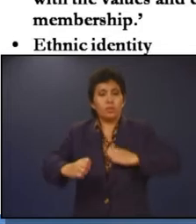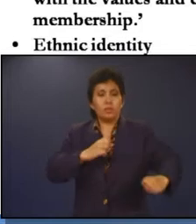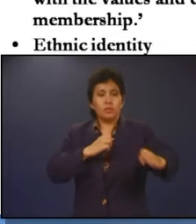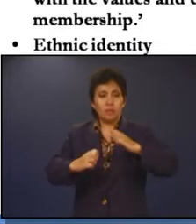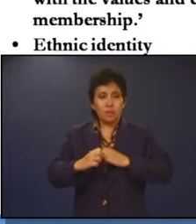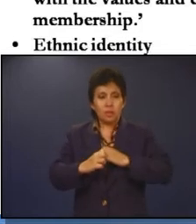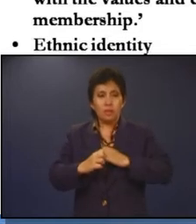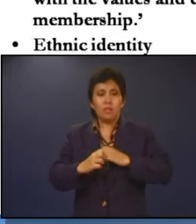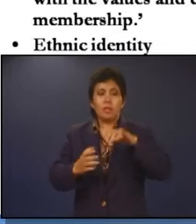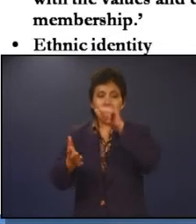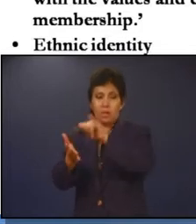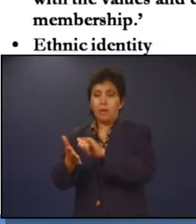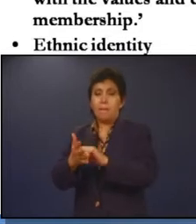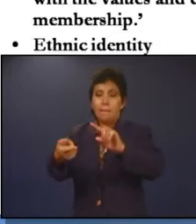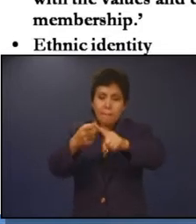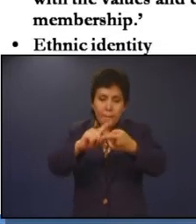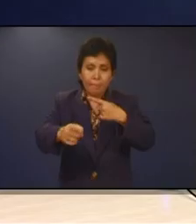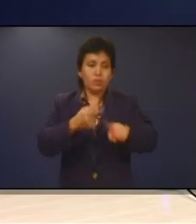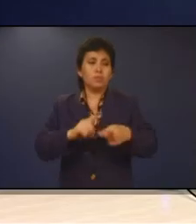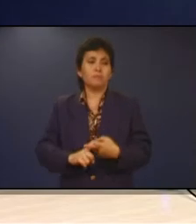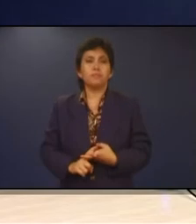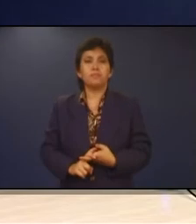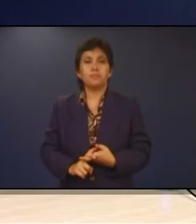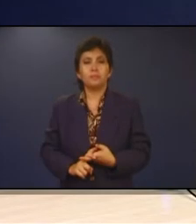emotional significance attached to that membership.